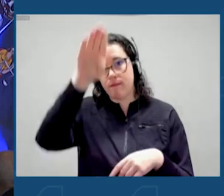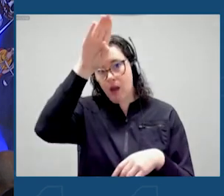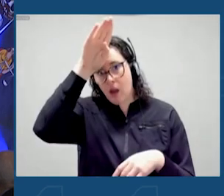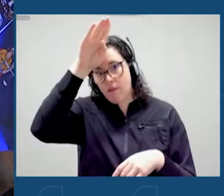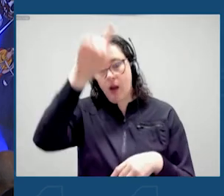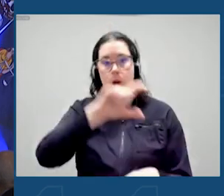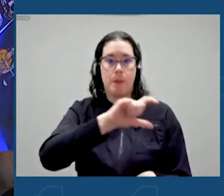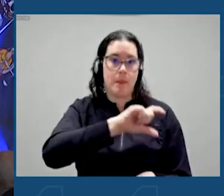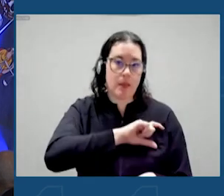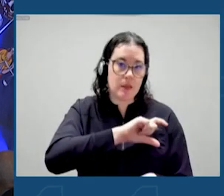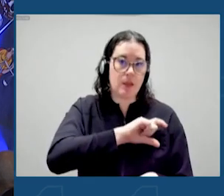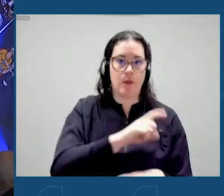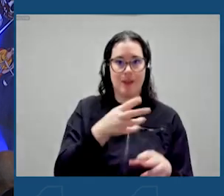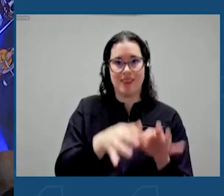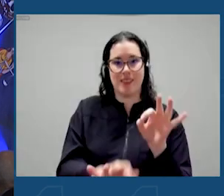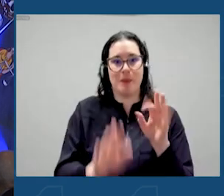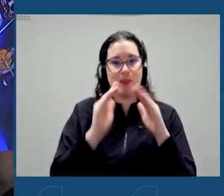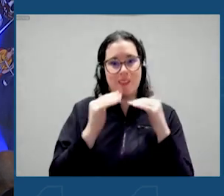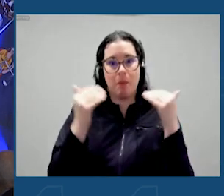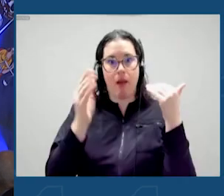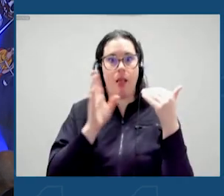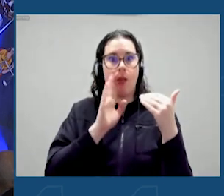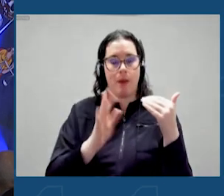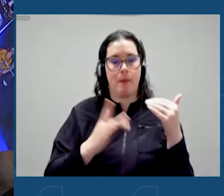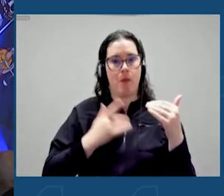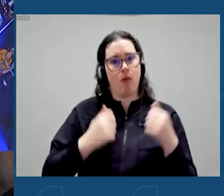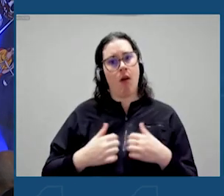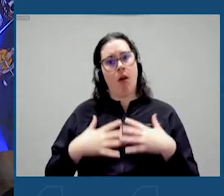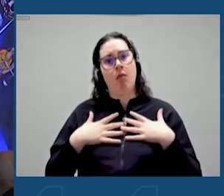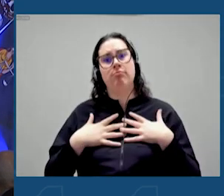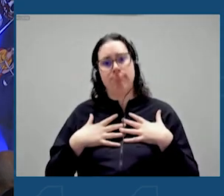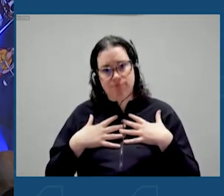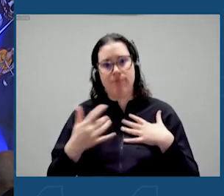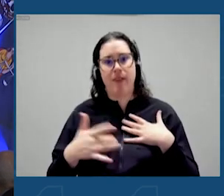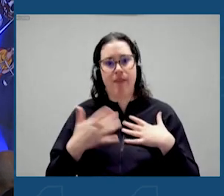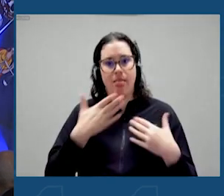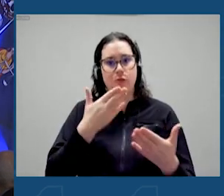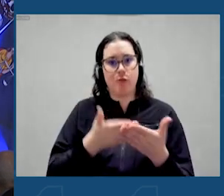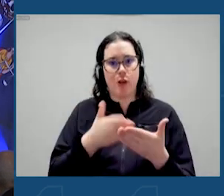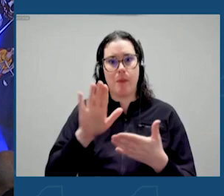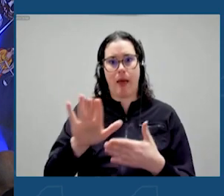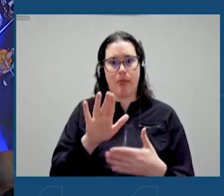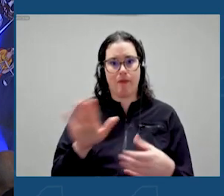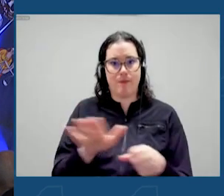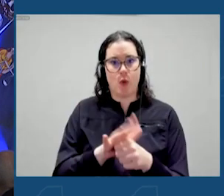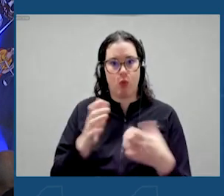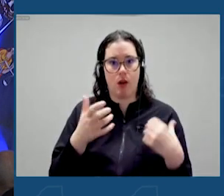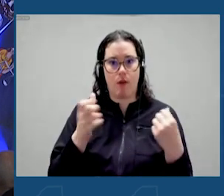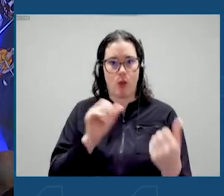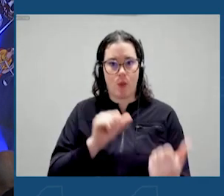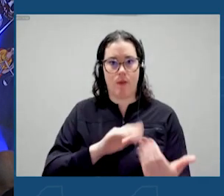officers. A simple smile will make people feel good about doing this entire recovery that we are facing.